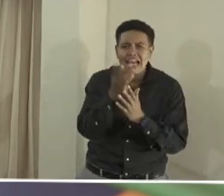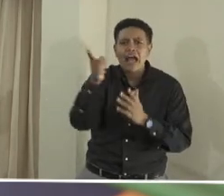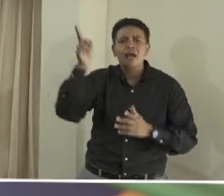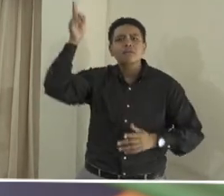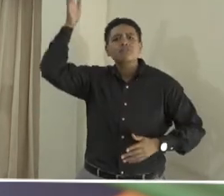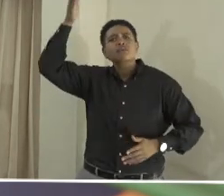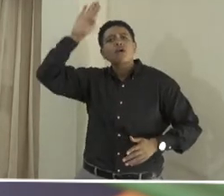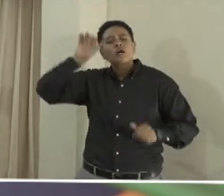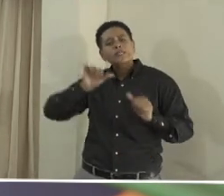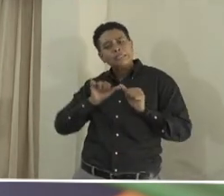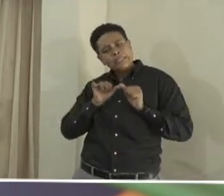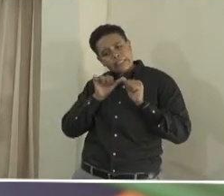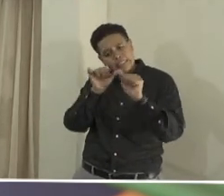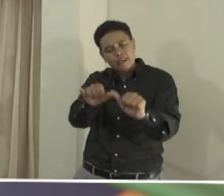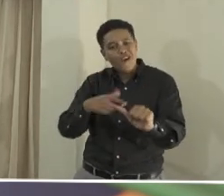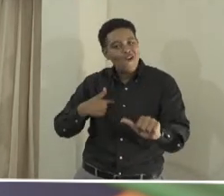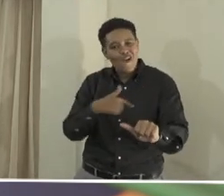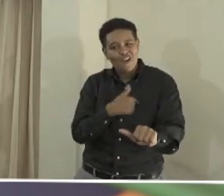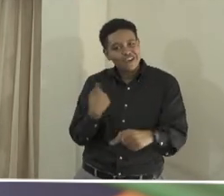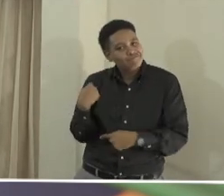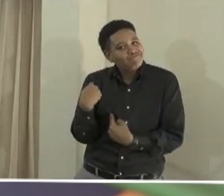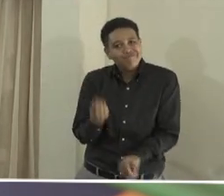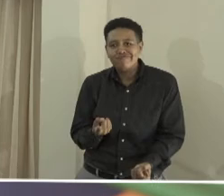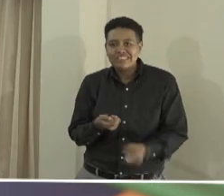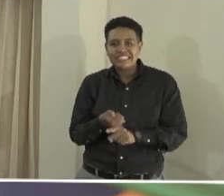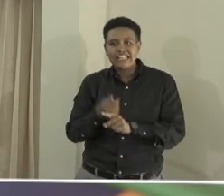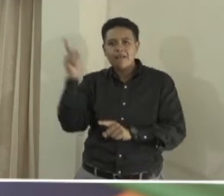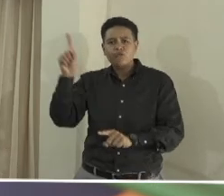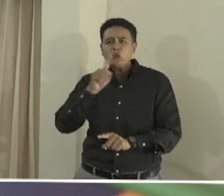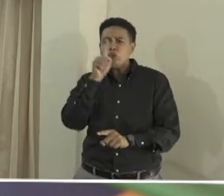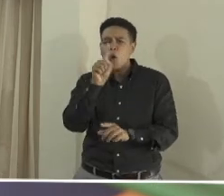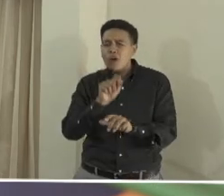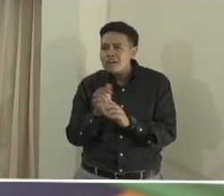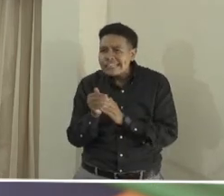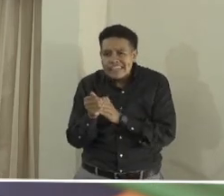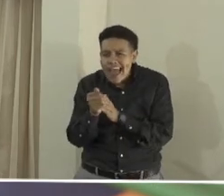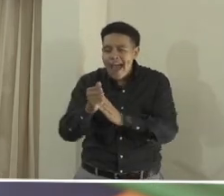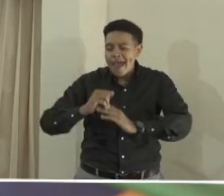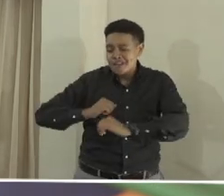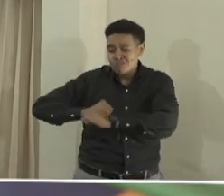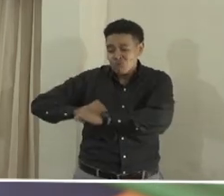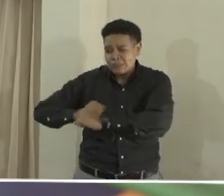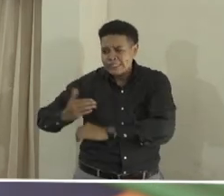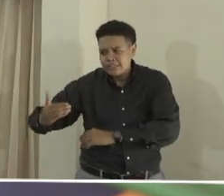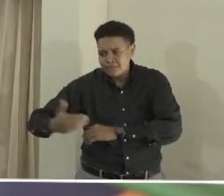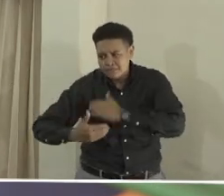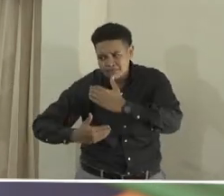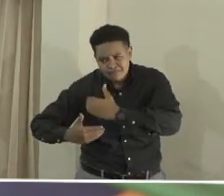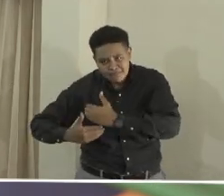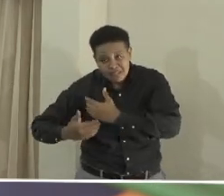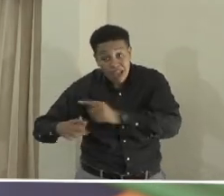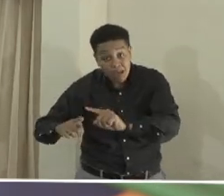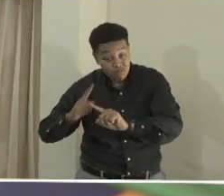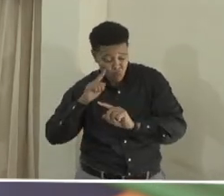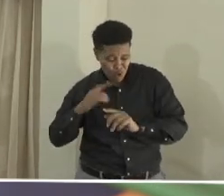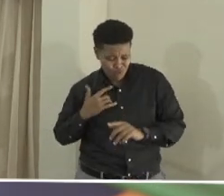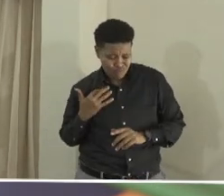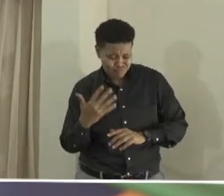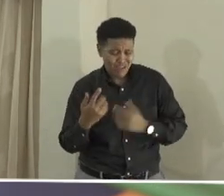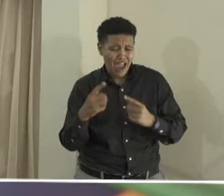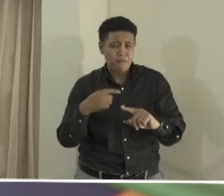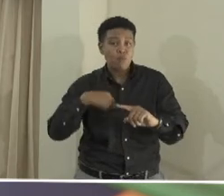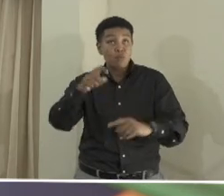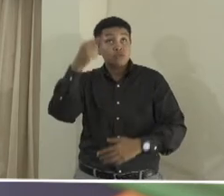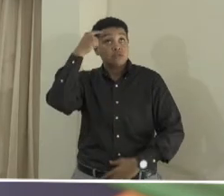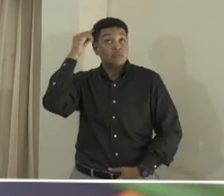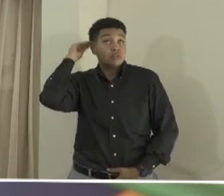our sustainer. He has been our sure guide and guard, even as we journey on. We must also be